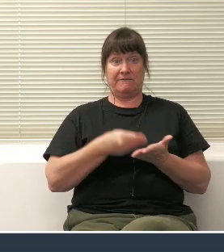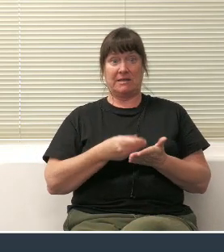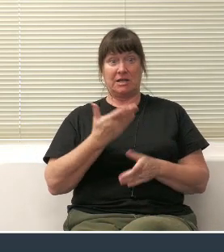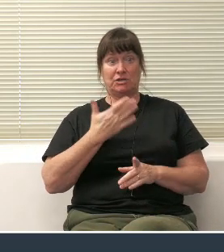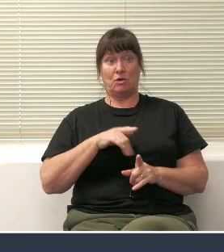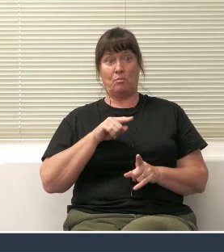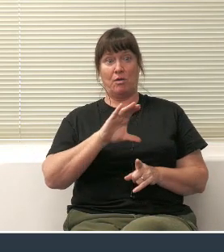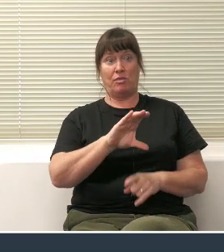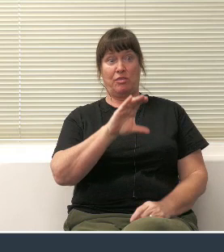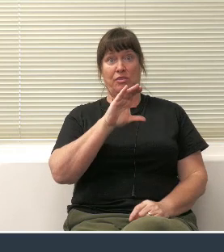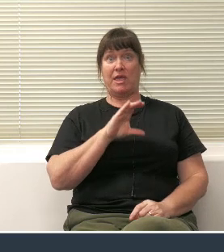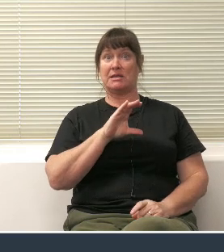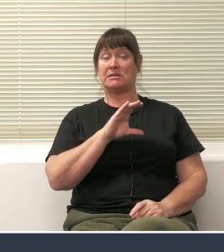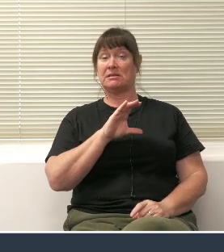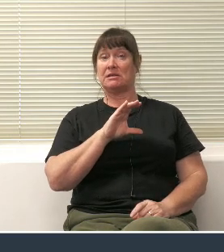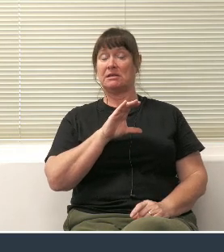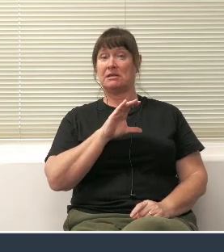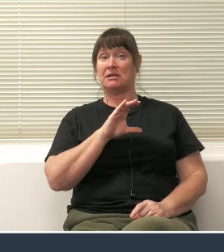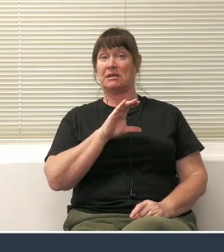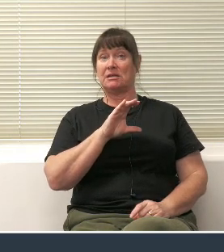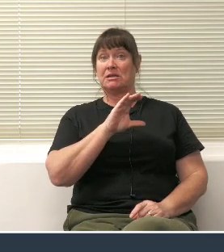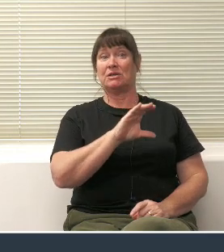becomes the bank for future